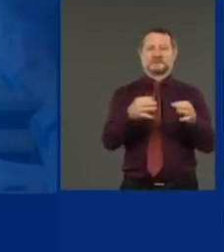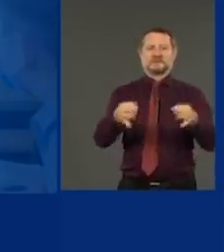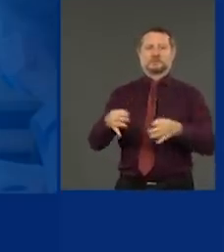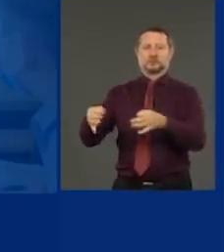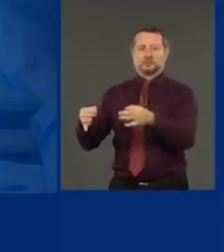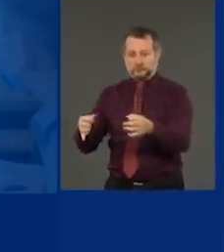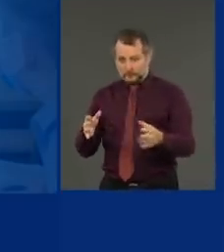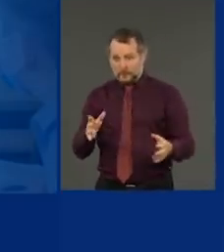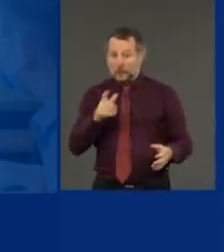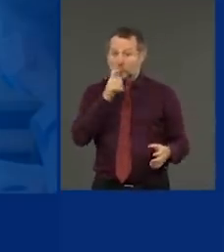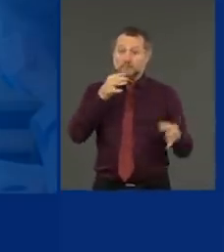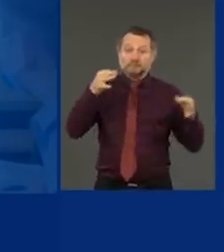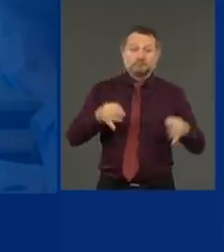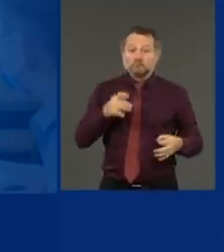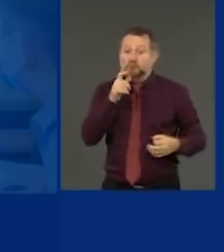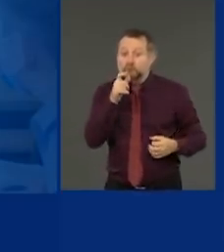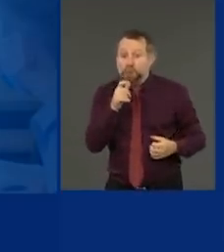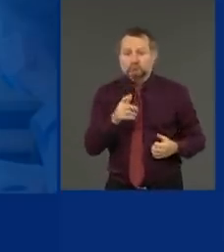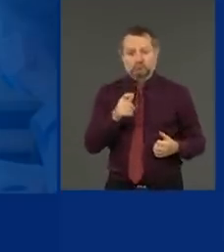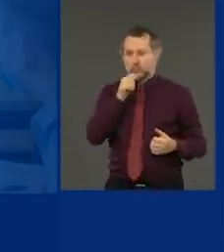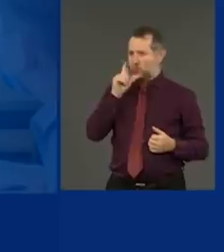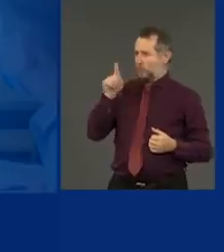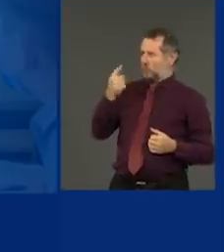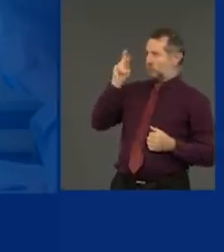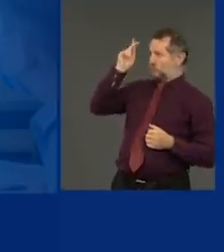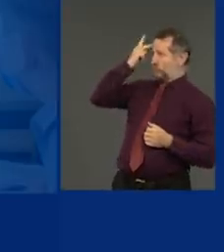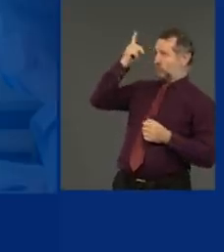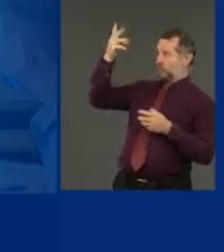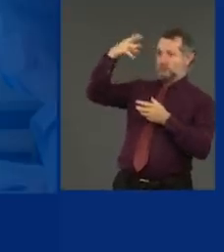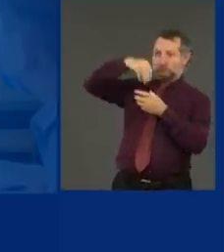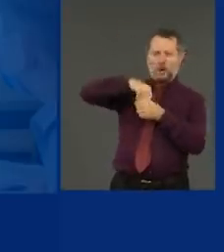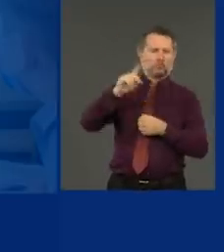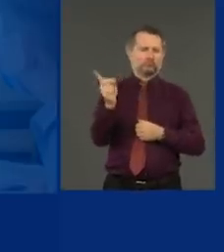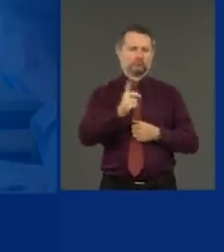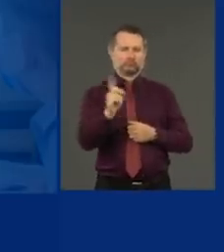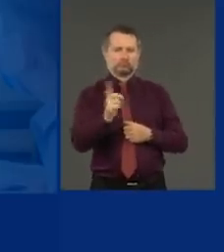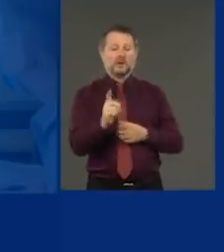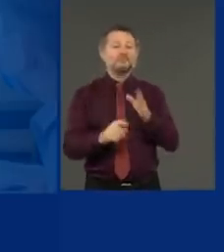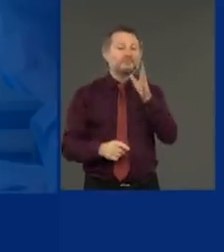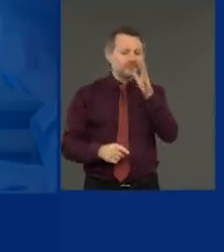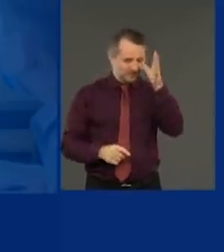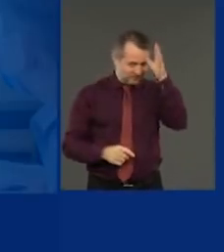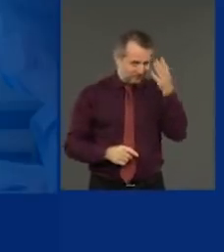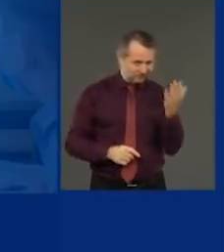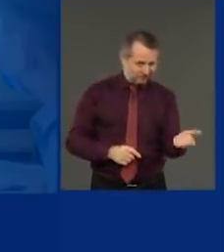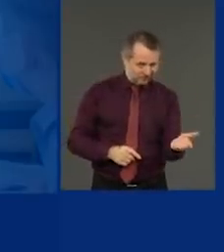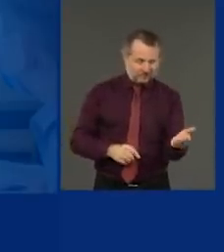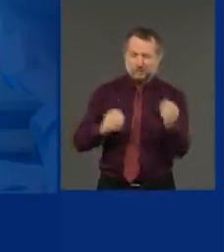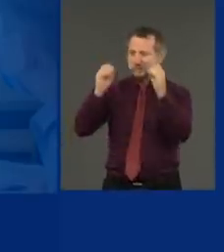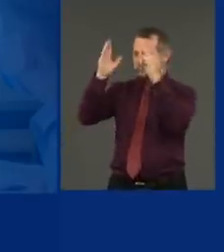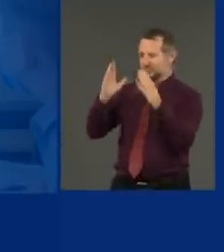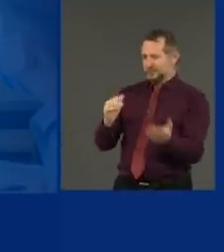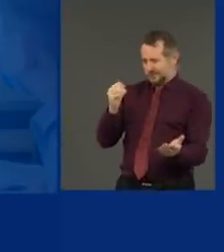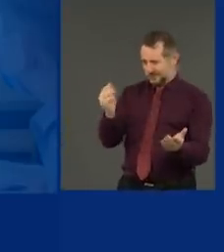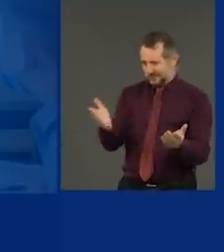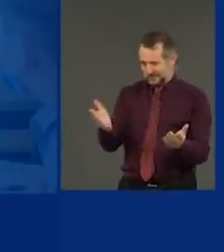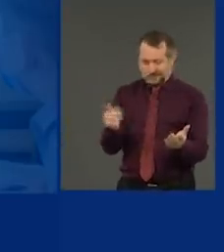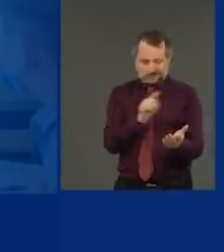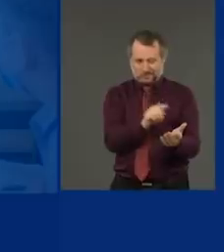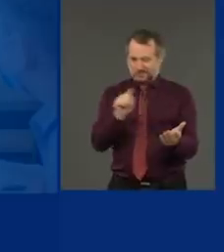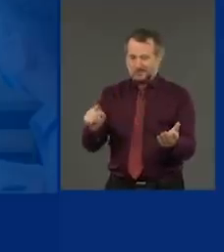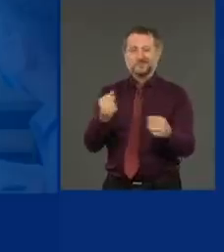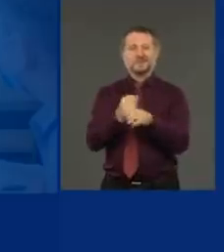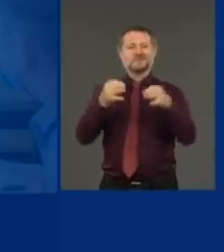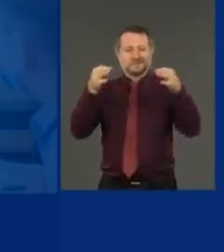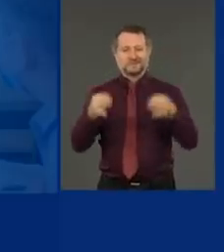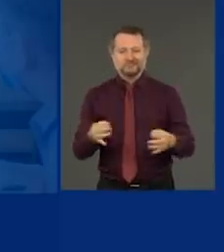bureaucrats. It is going to be the parents and the teachers. And I'm telling you, I've spoken